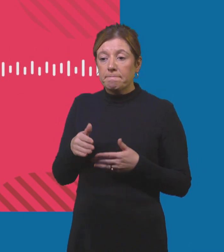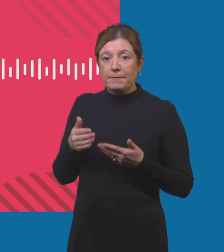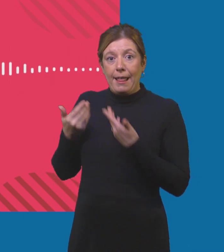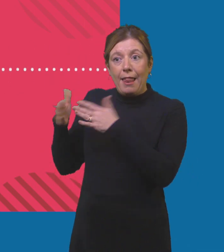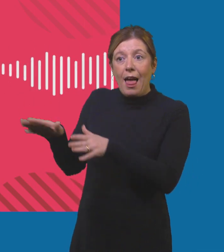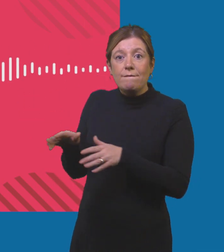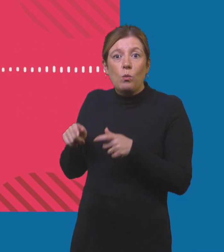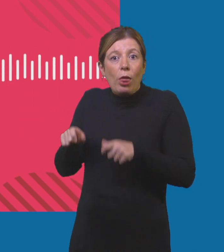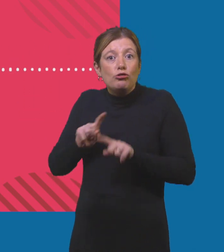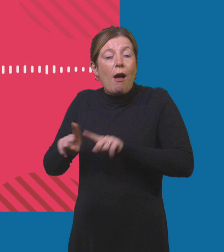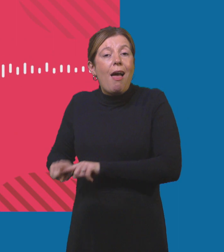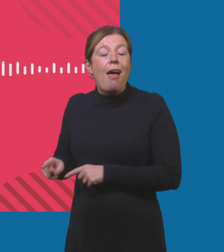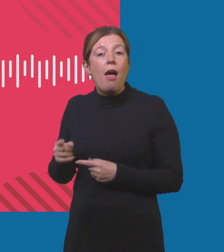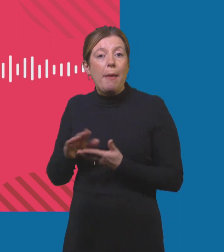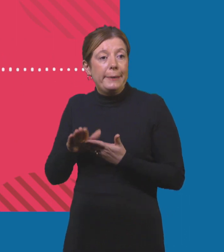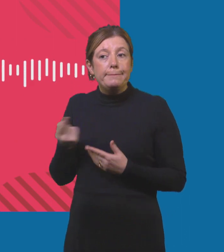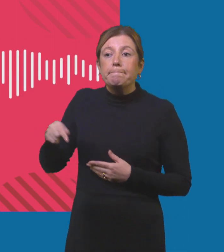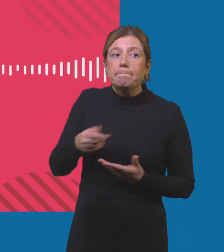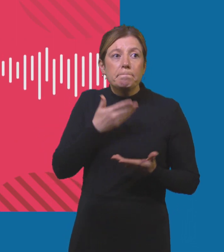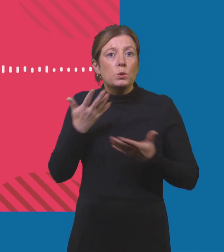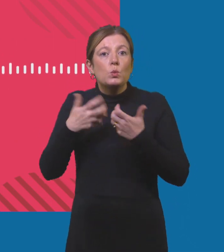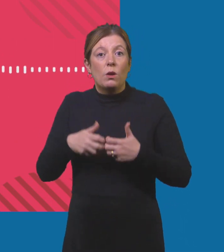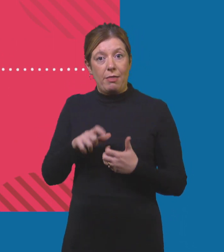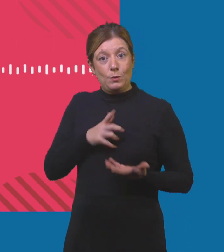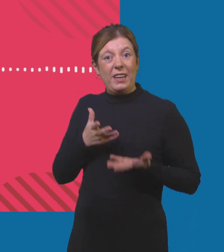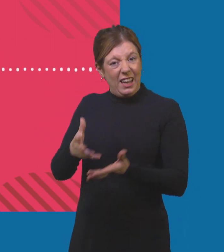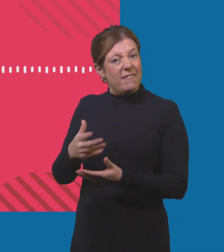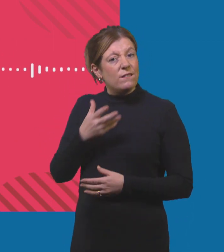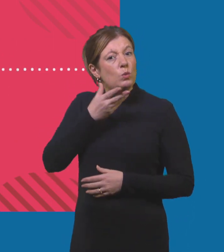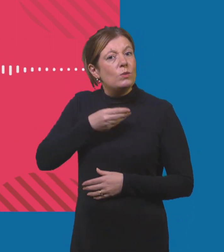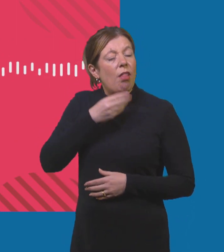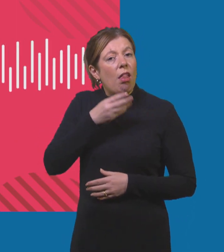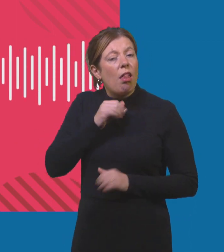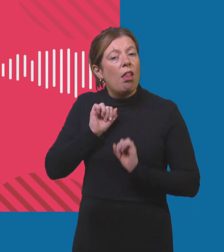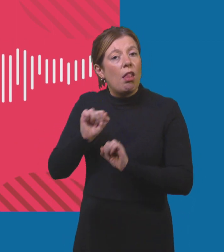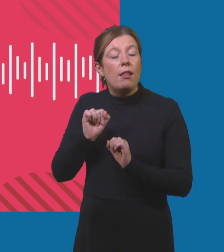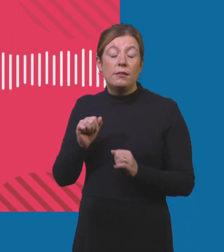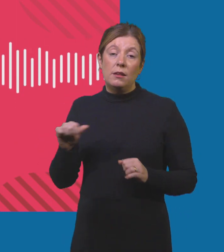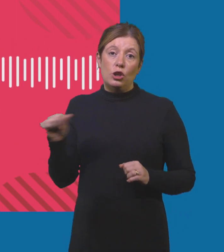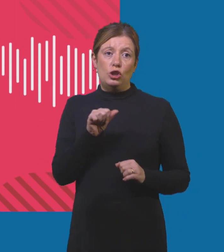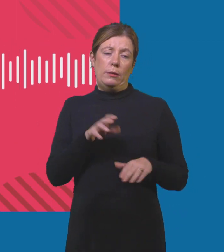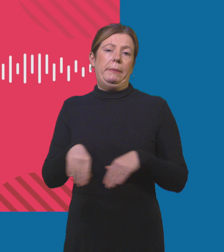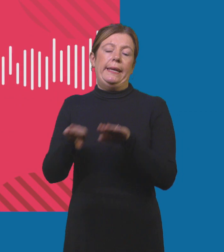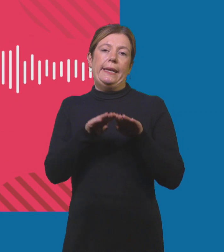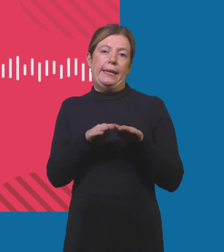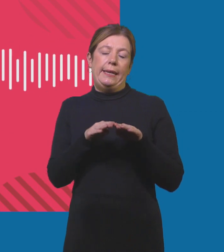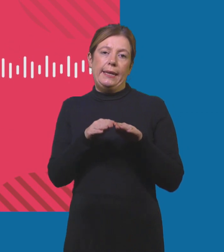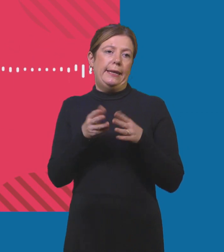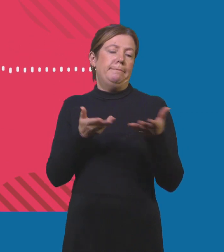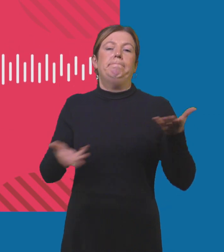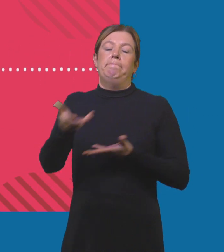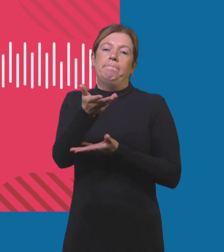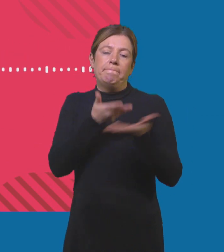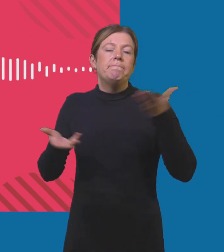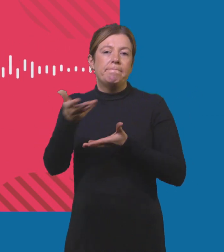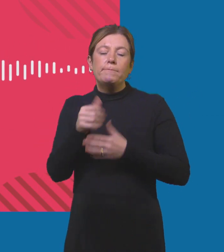working in a way that suits everyone, and hopefully that will be something that we can. It should be a universal thing. Universal, Yeah, I agree. exactly.